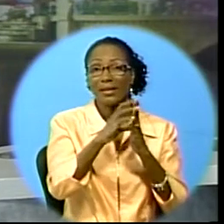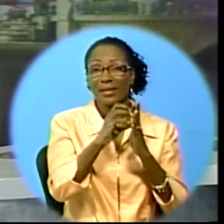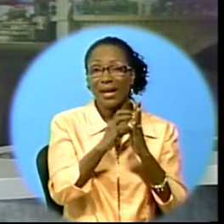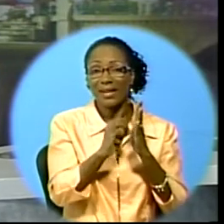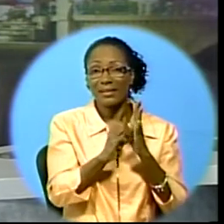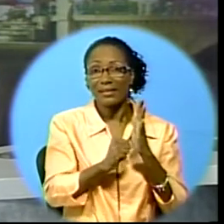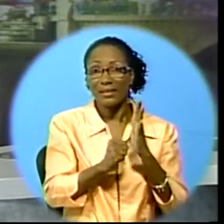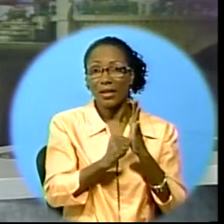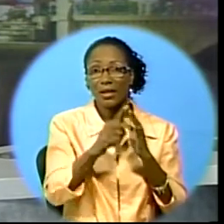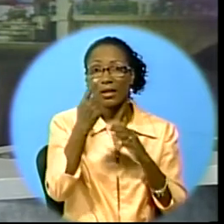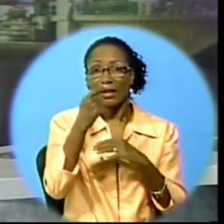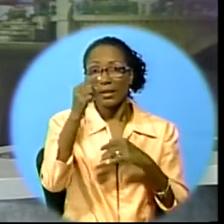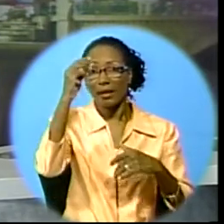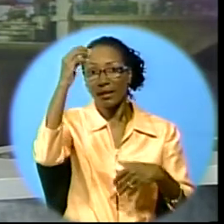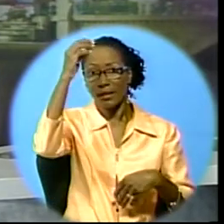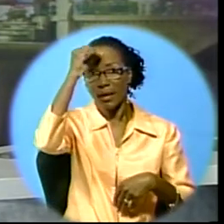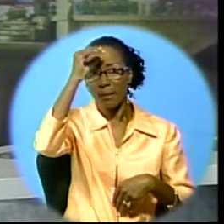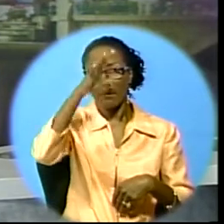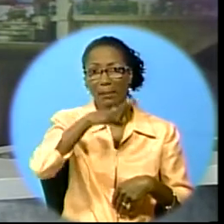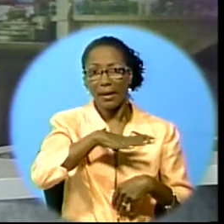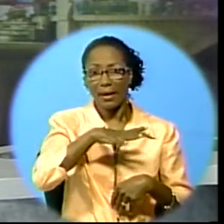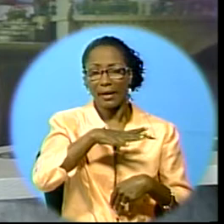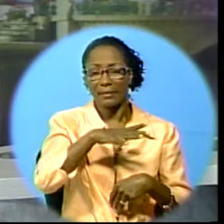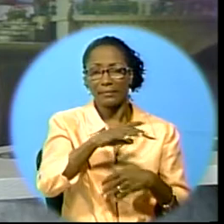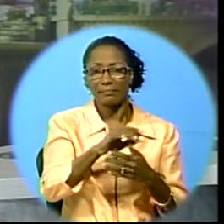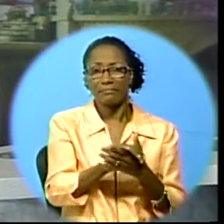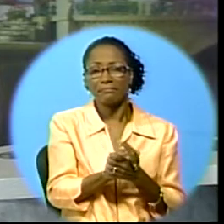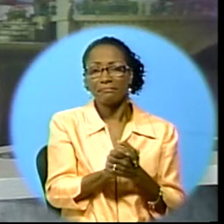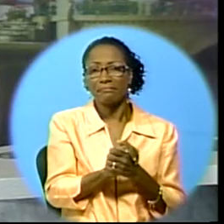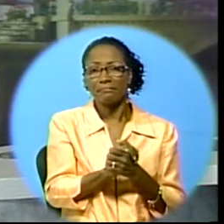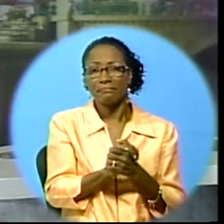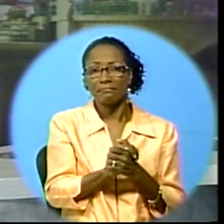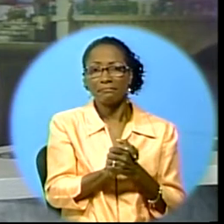says there has to be a shift in how healthcare is funded.